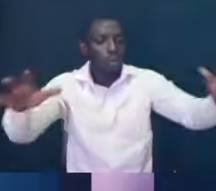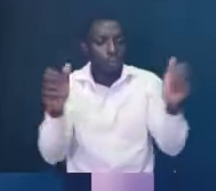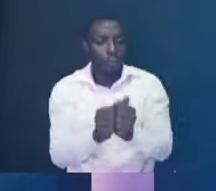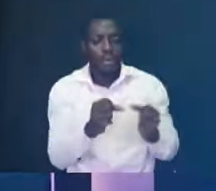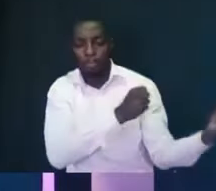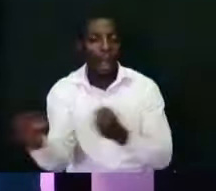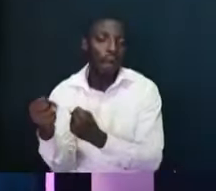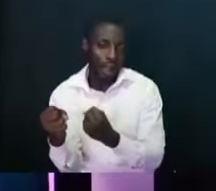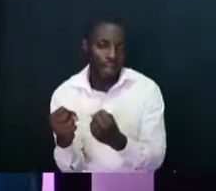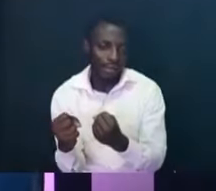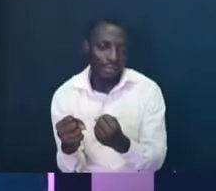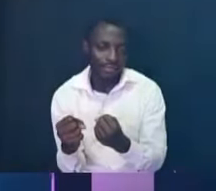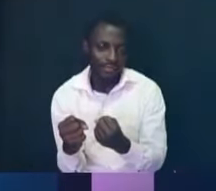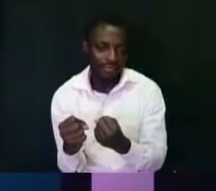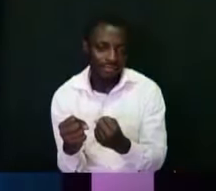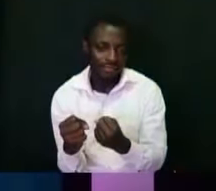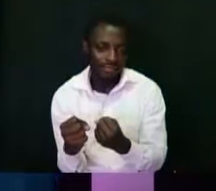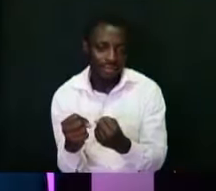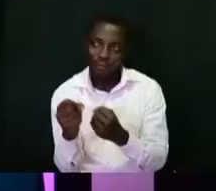in power. I